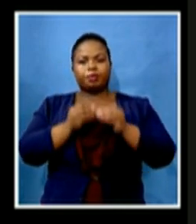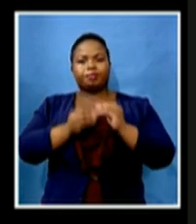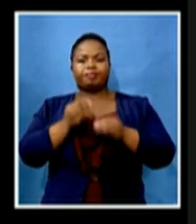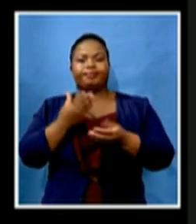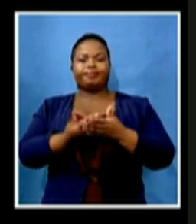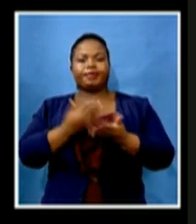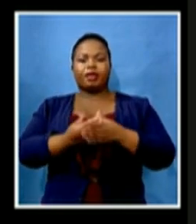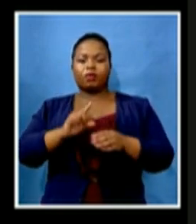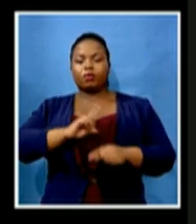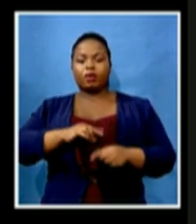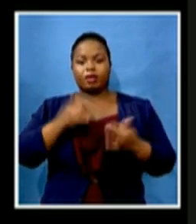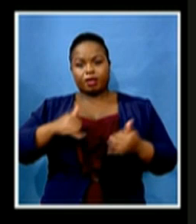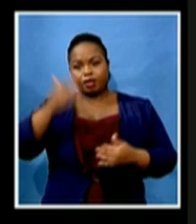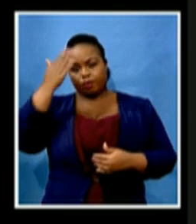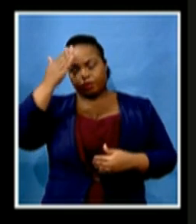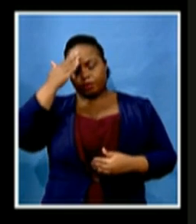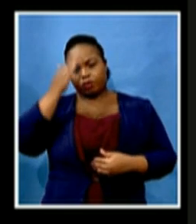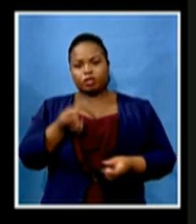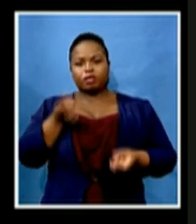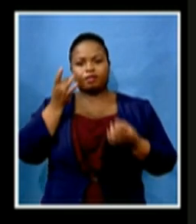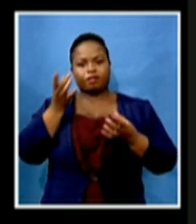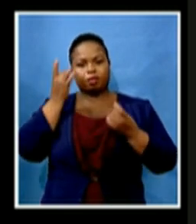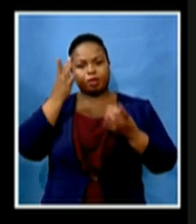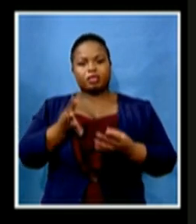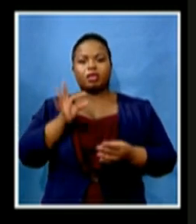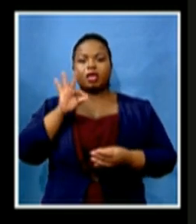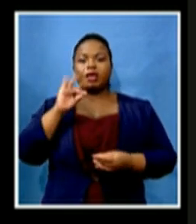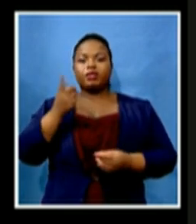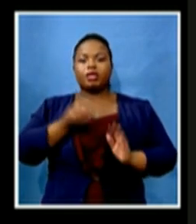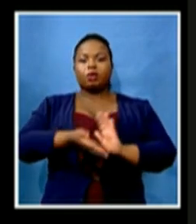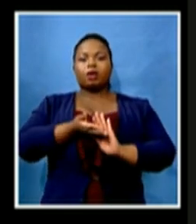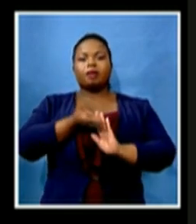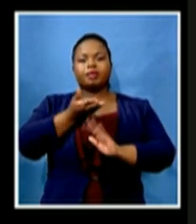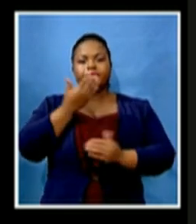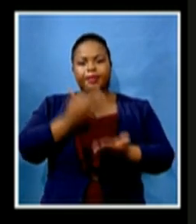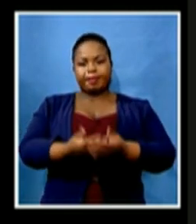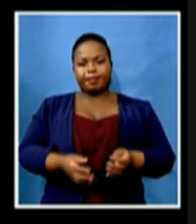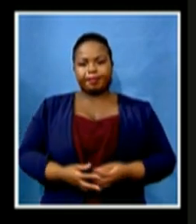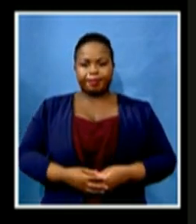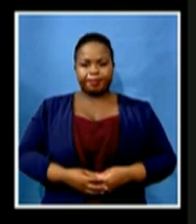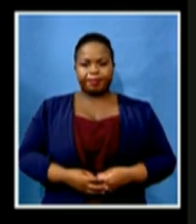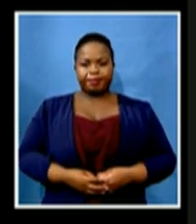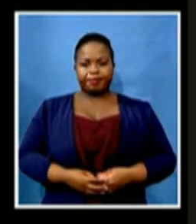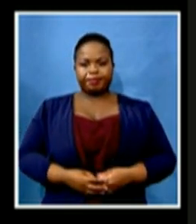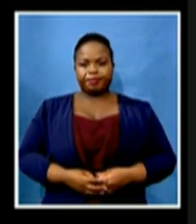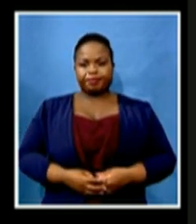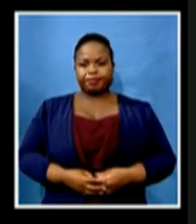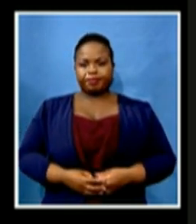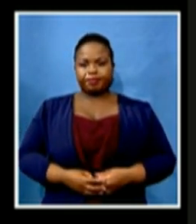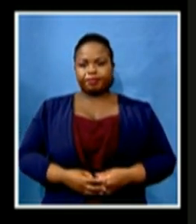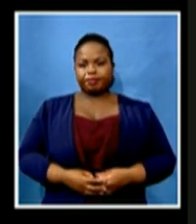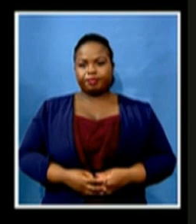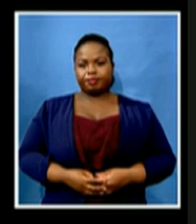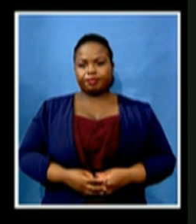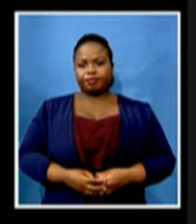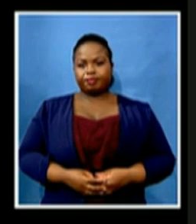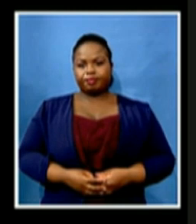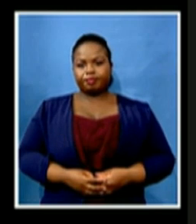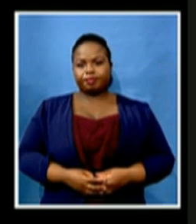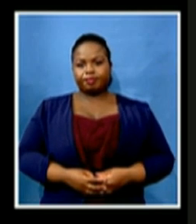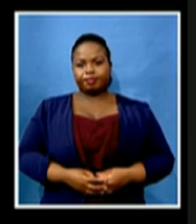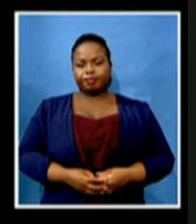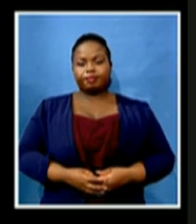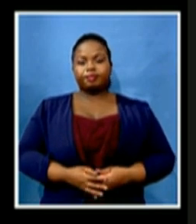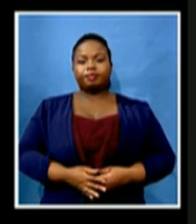presented every day, it's easier to do this. Thank you. Thank you very, very much,